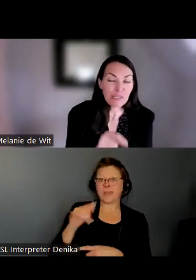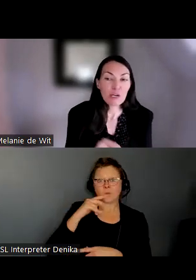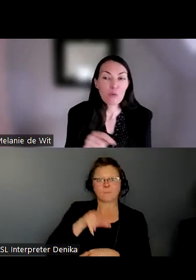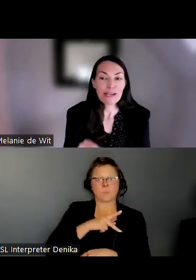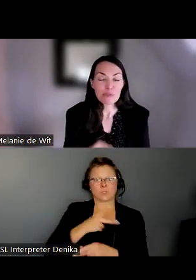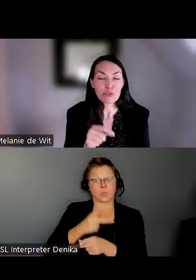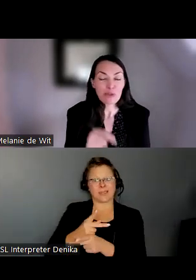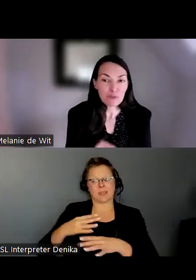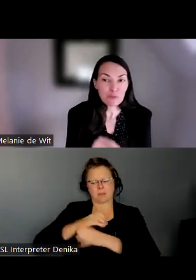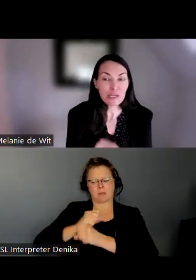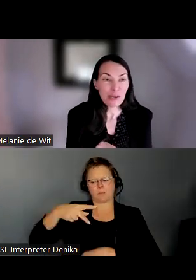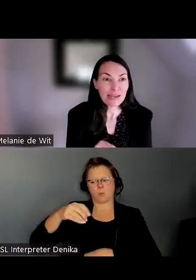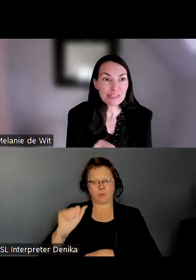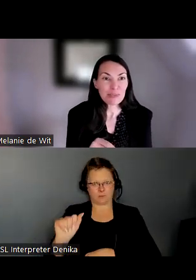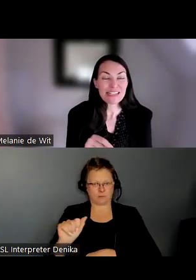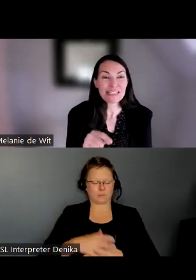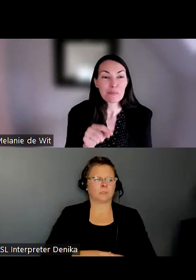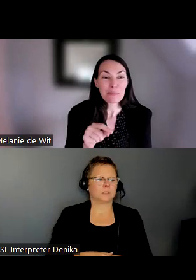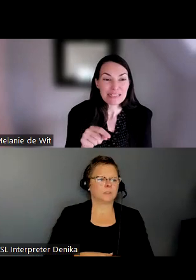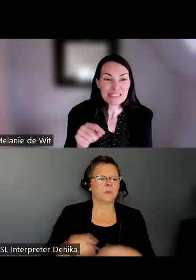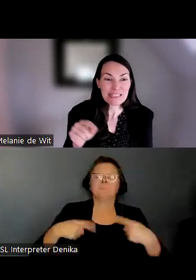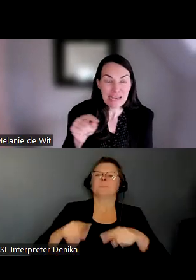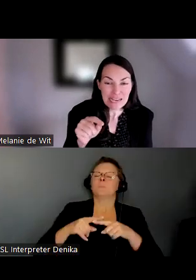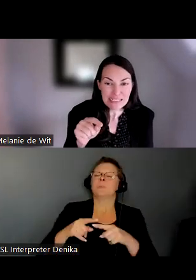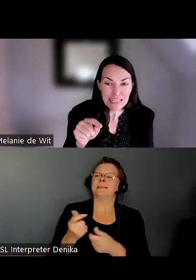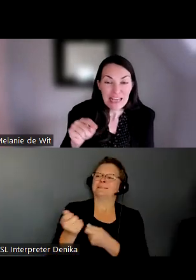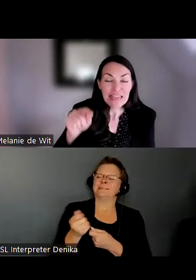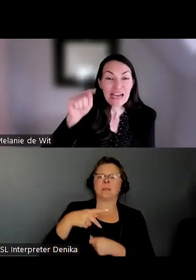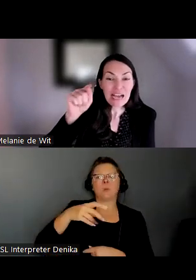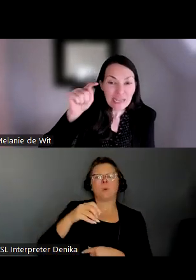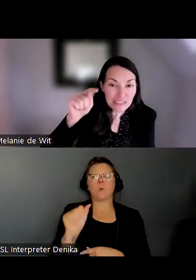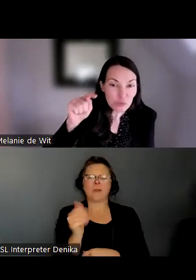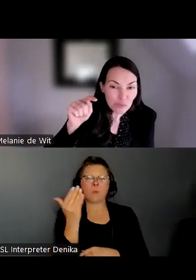appoint POAs, we draft POAs because it means that